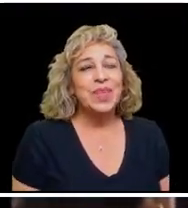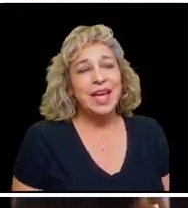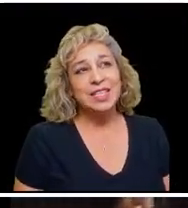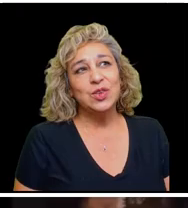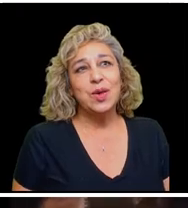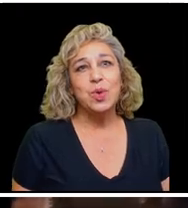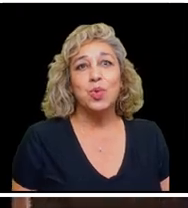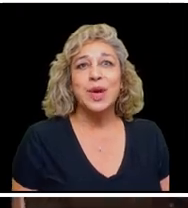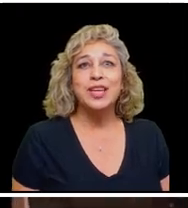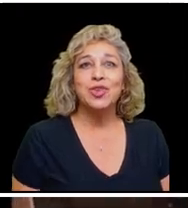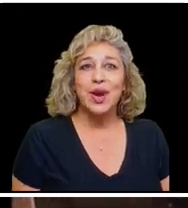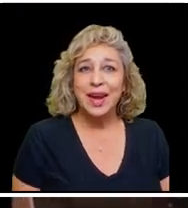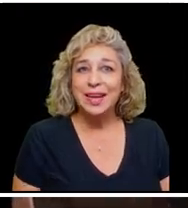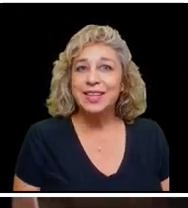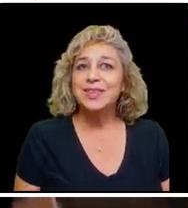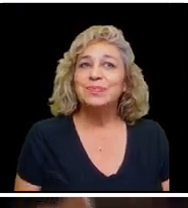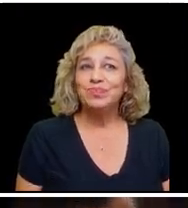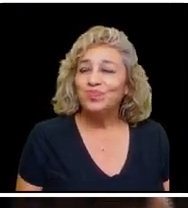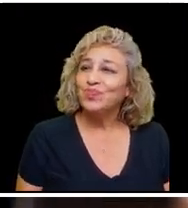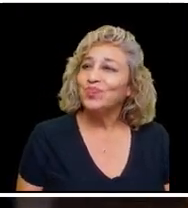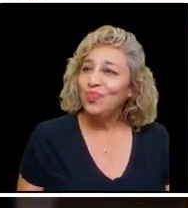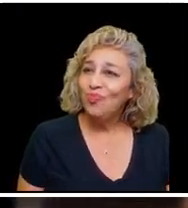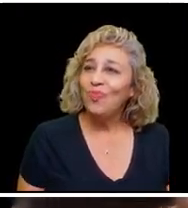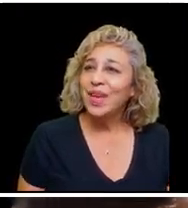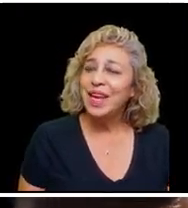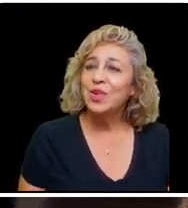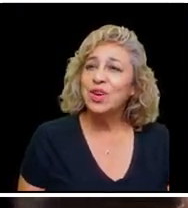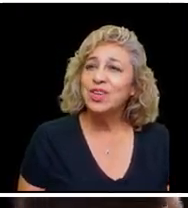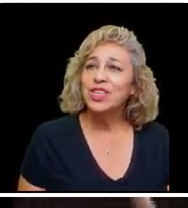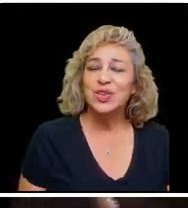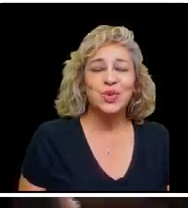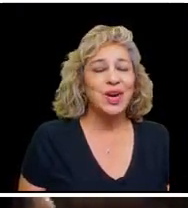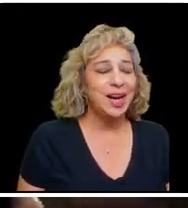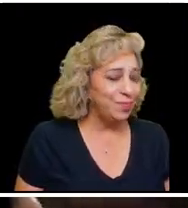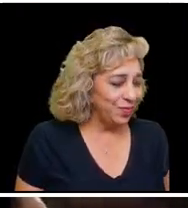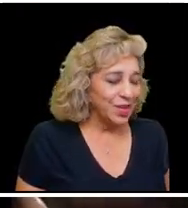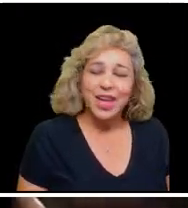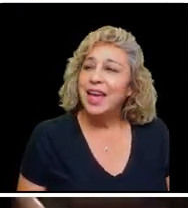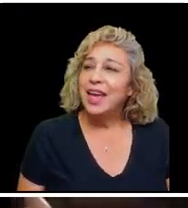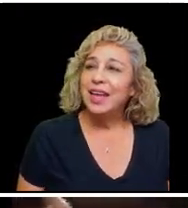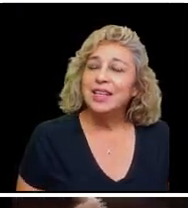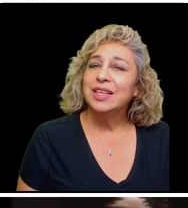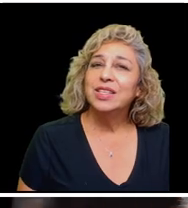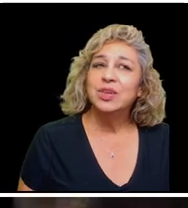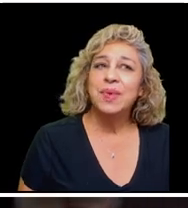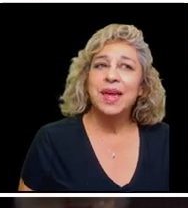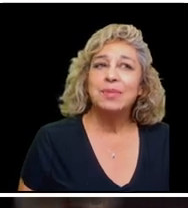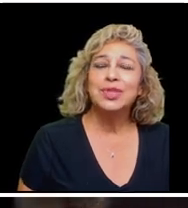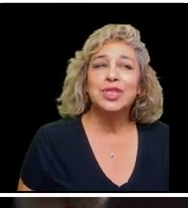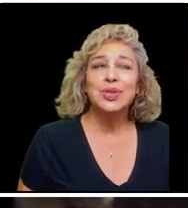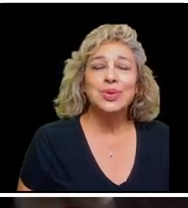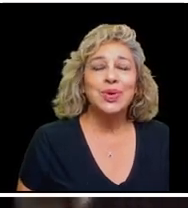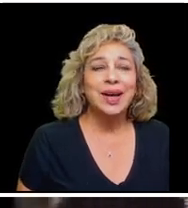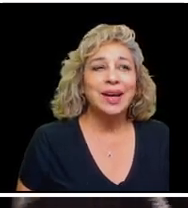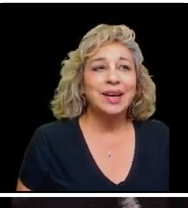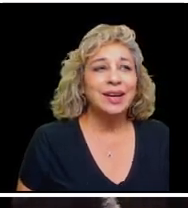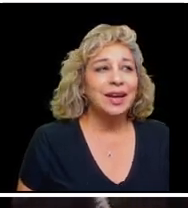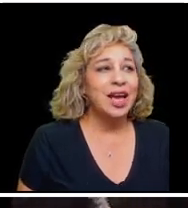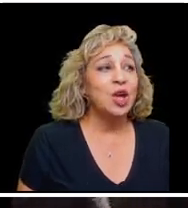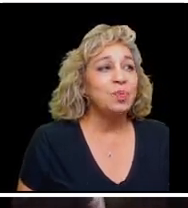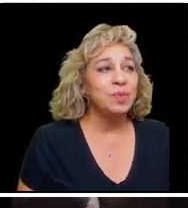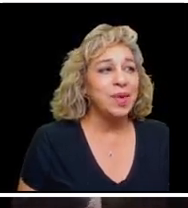and so they were retrained in order to to be able to